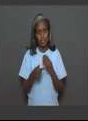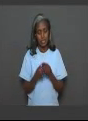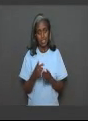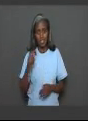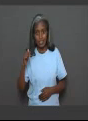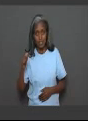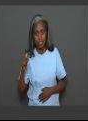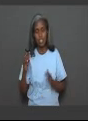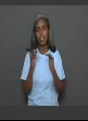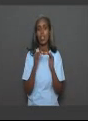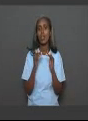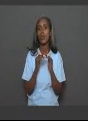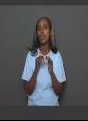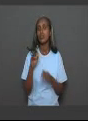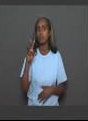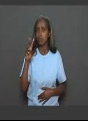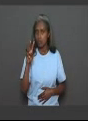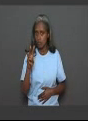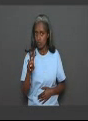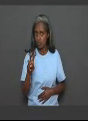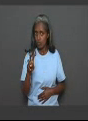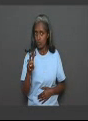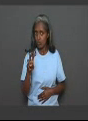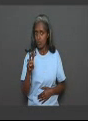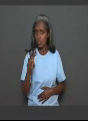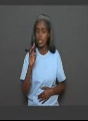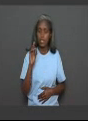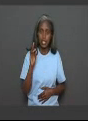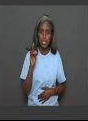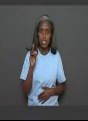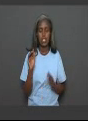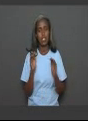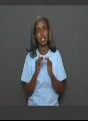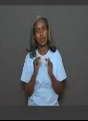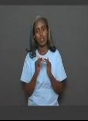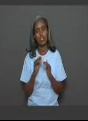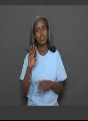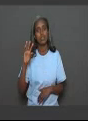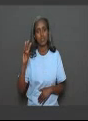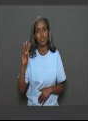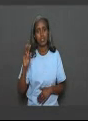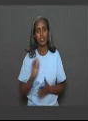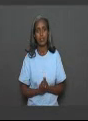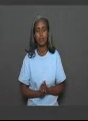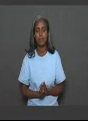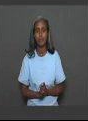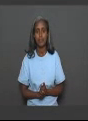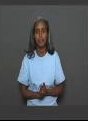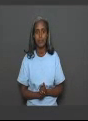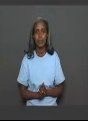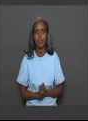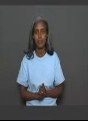Since at T equals 2, D equals